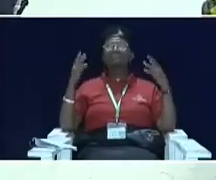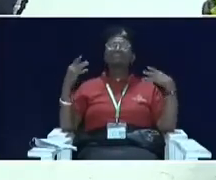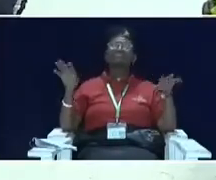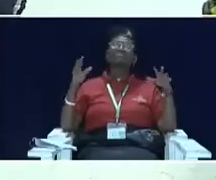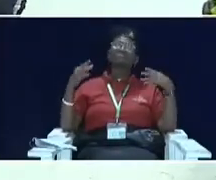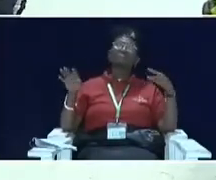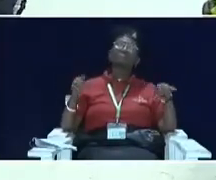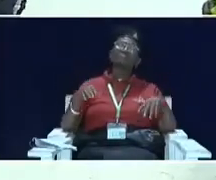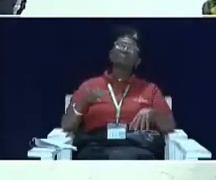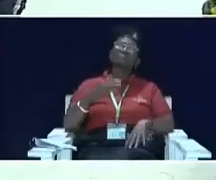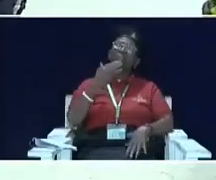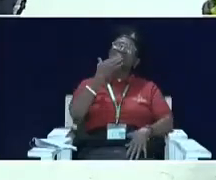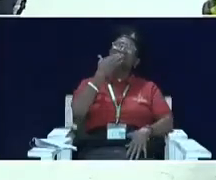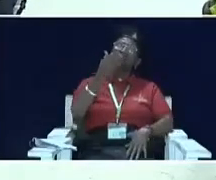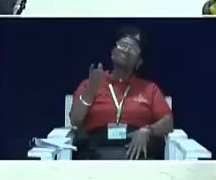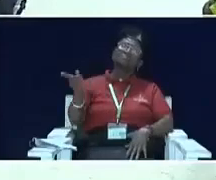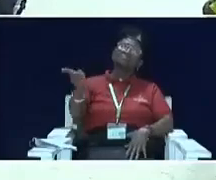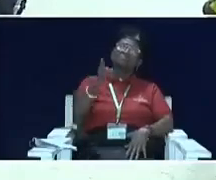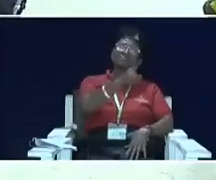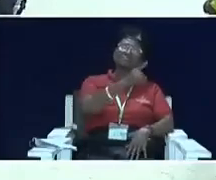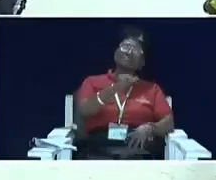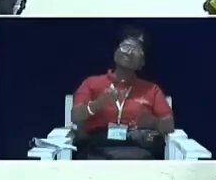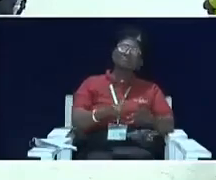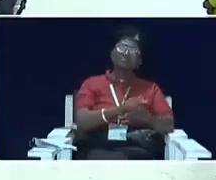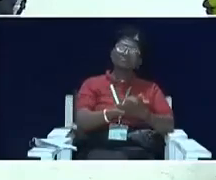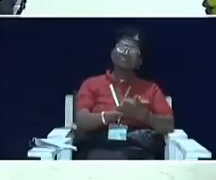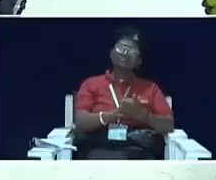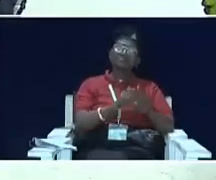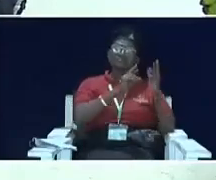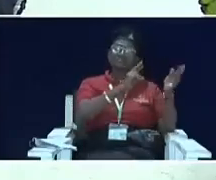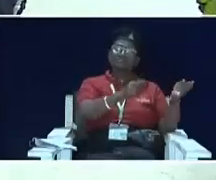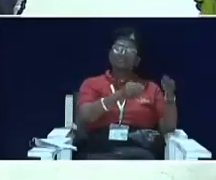Okay, thank you. Those of you already in front,